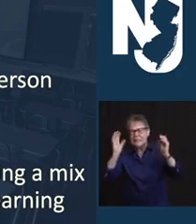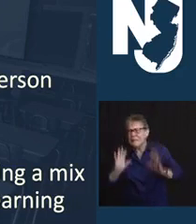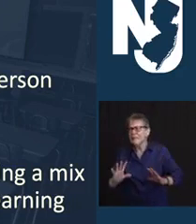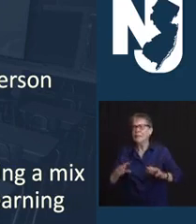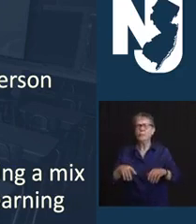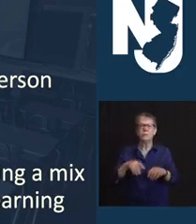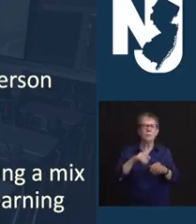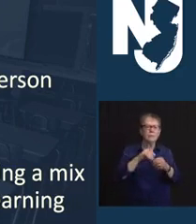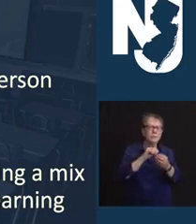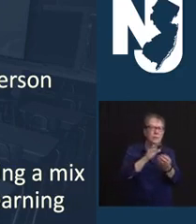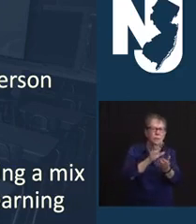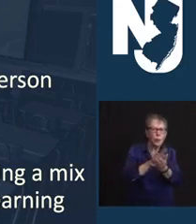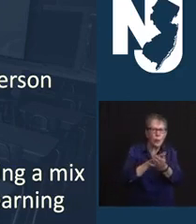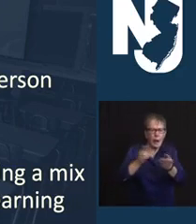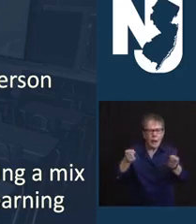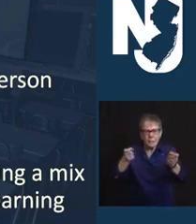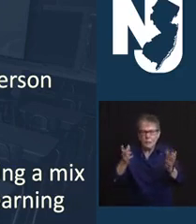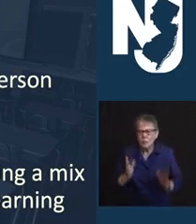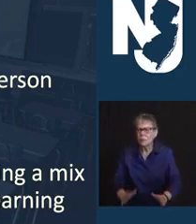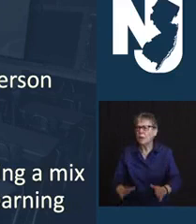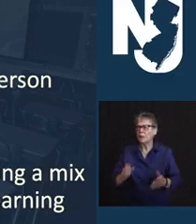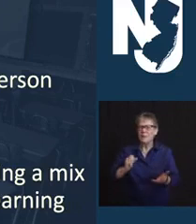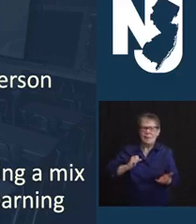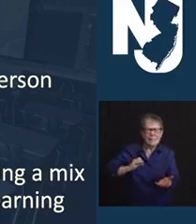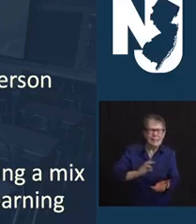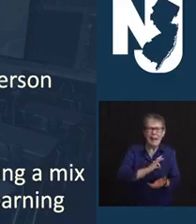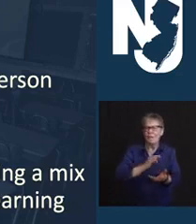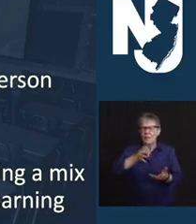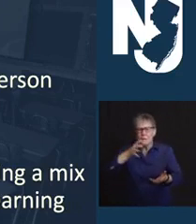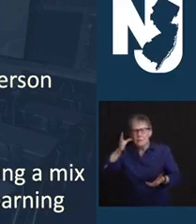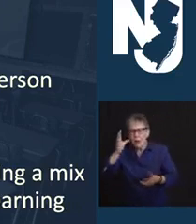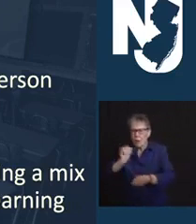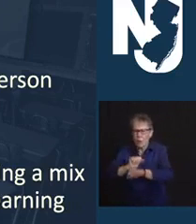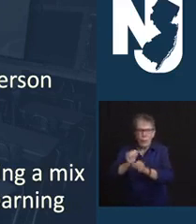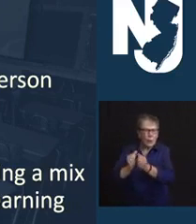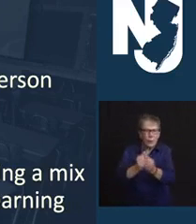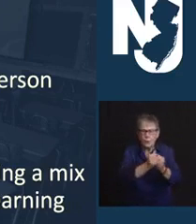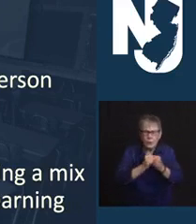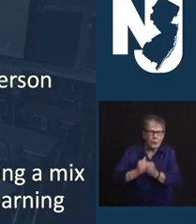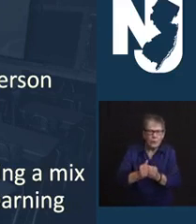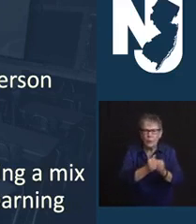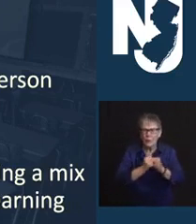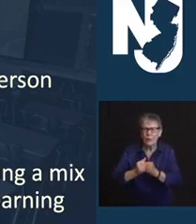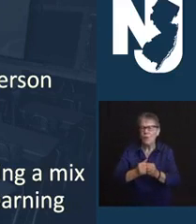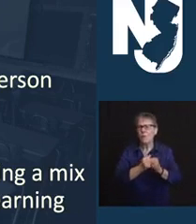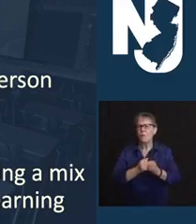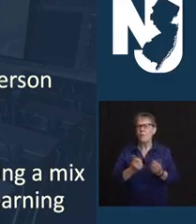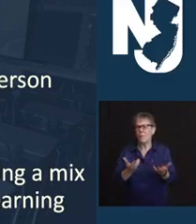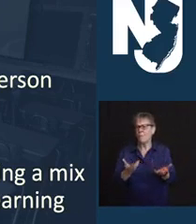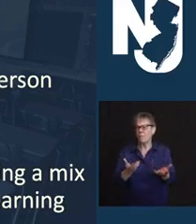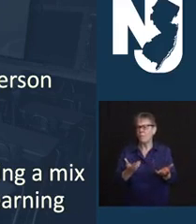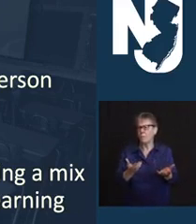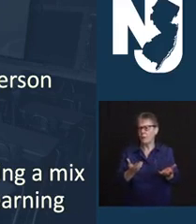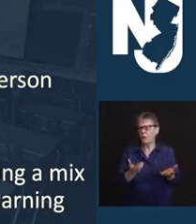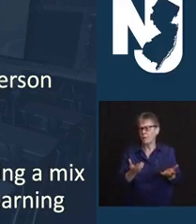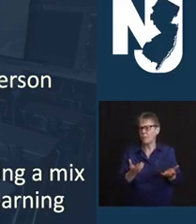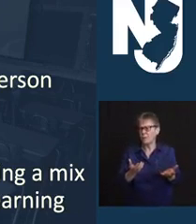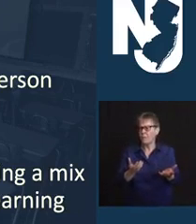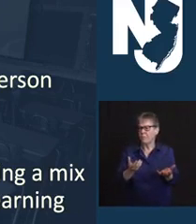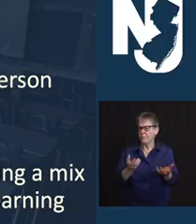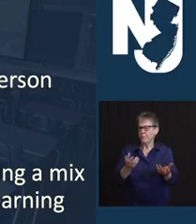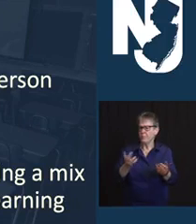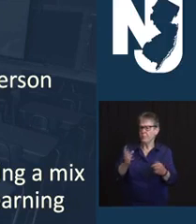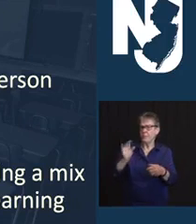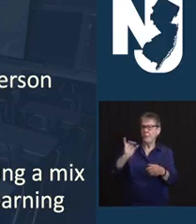communities. And again, I want to thank Acting Commissioner of Education, Dr. Angelica Allen McMillan and her team at the department, and